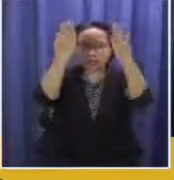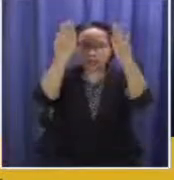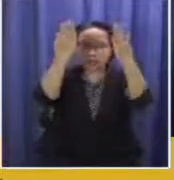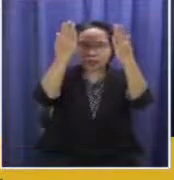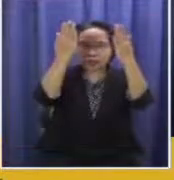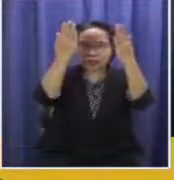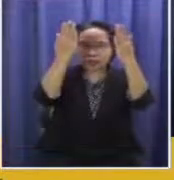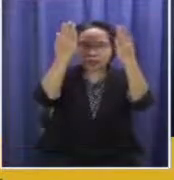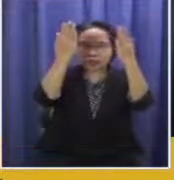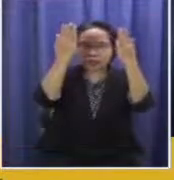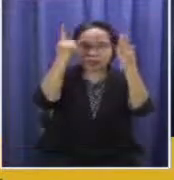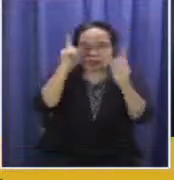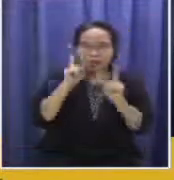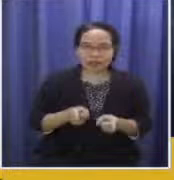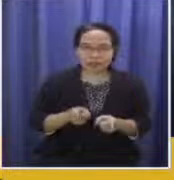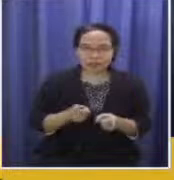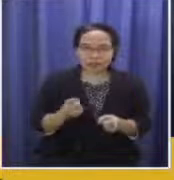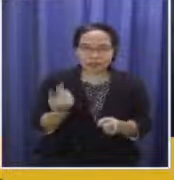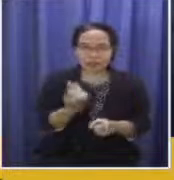giving thanks to you